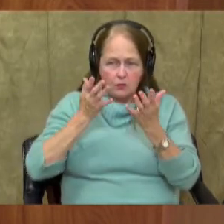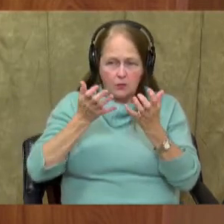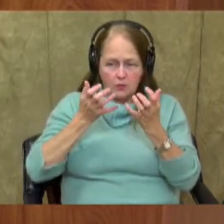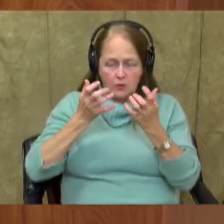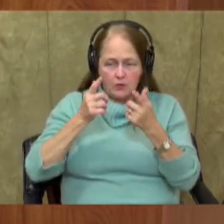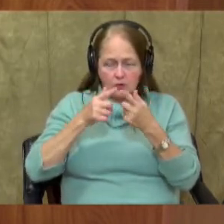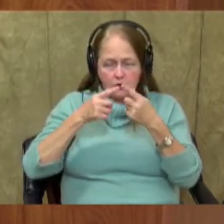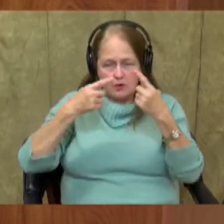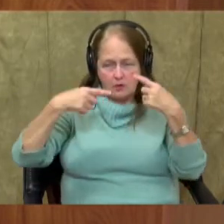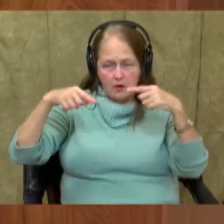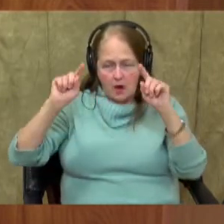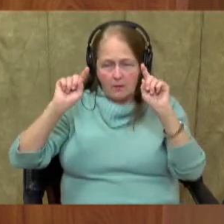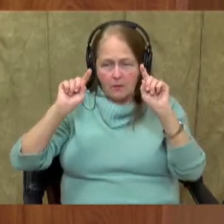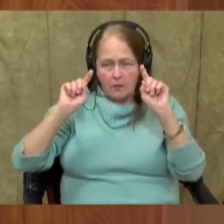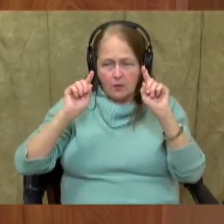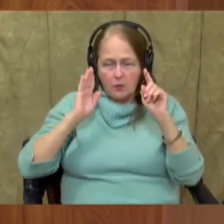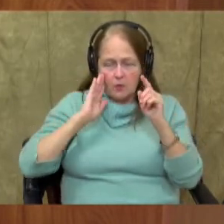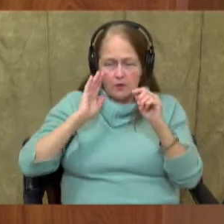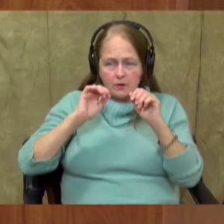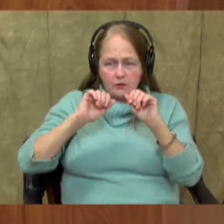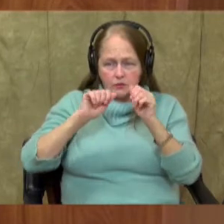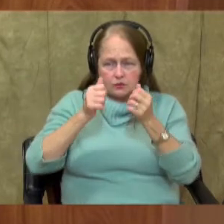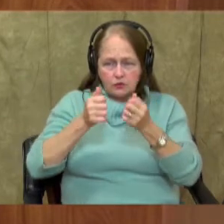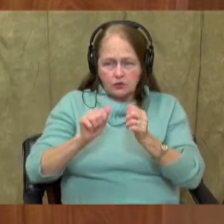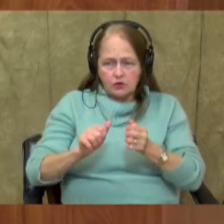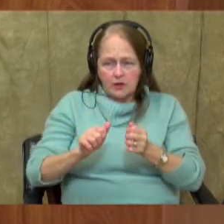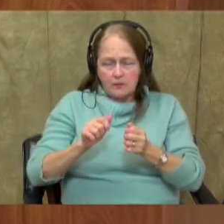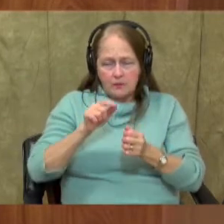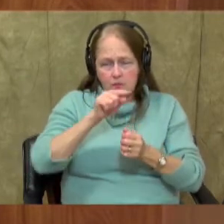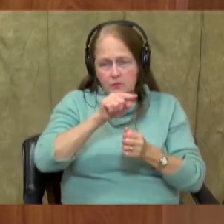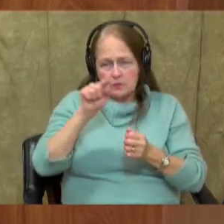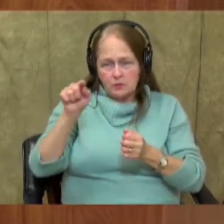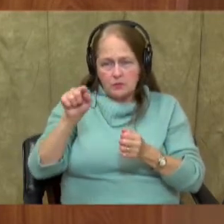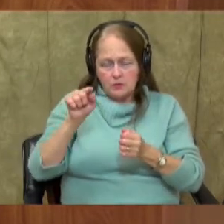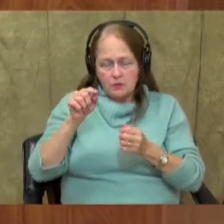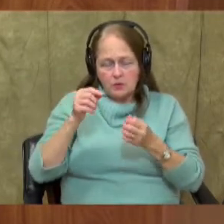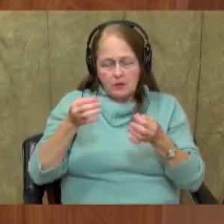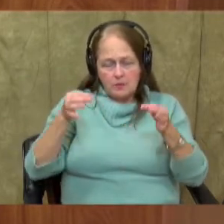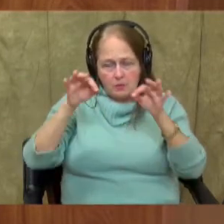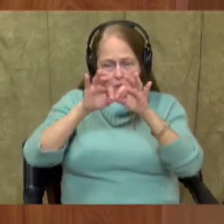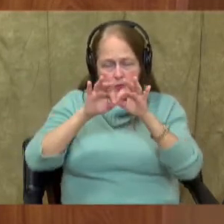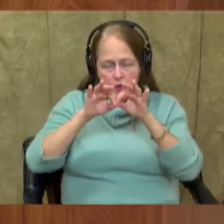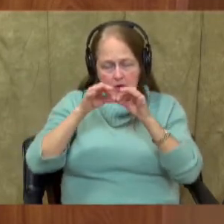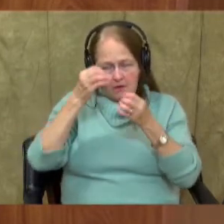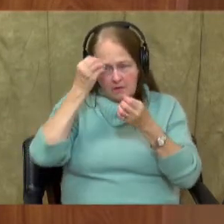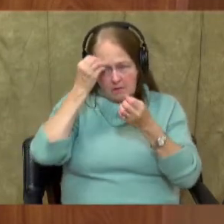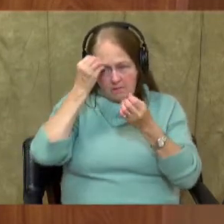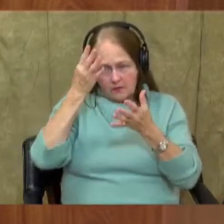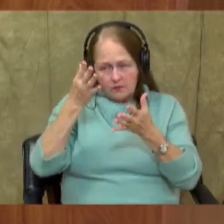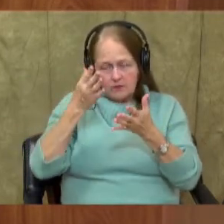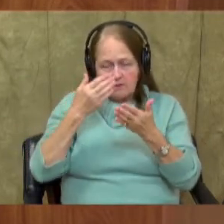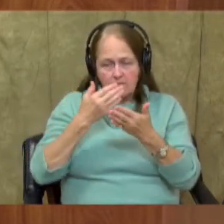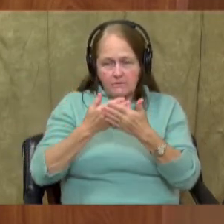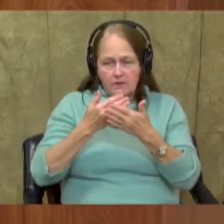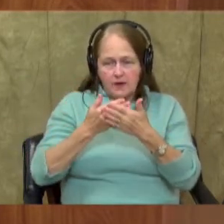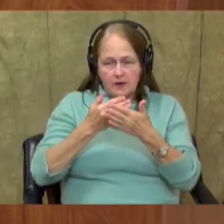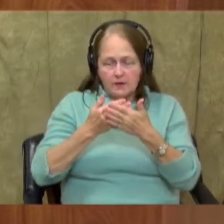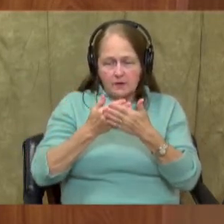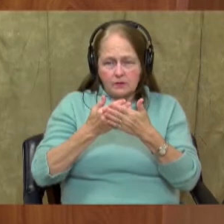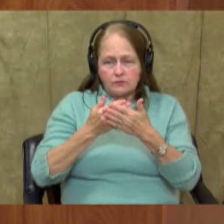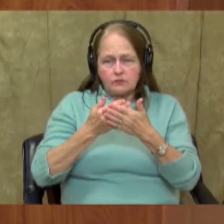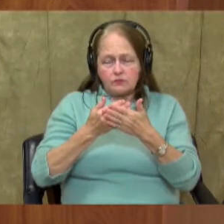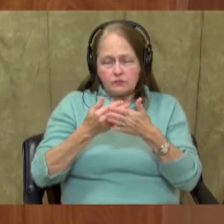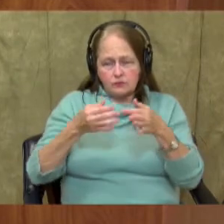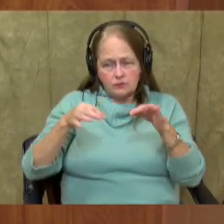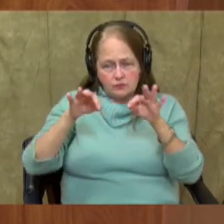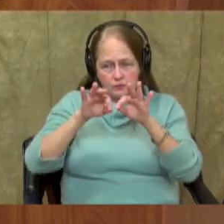to accomplish, will shape the way that he or she presents key information, as well as which facts and evidence are